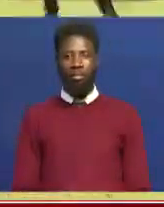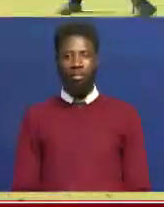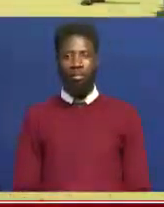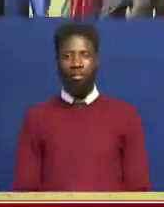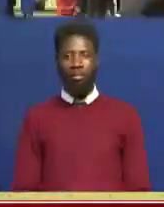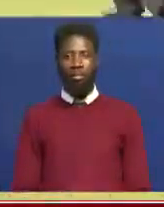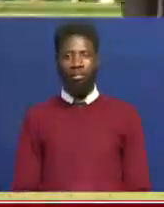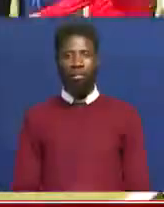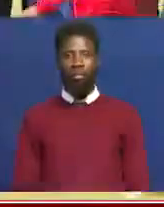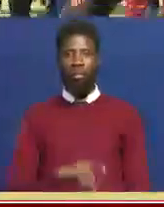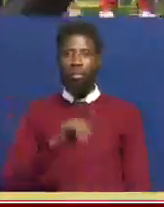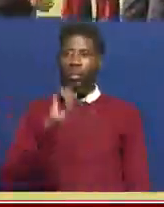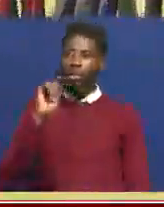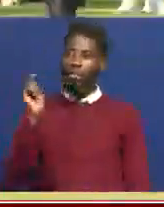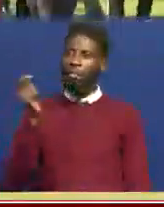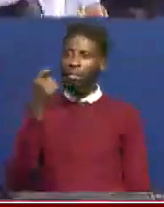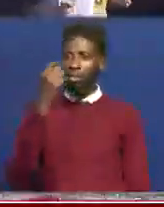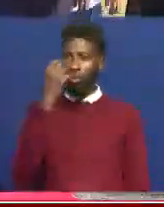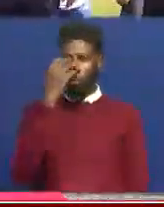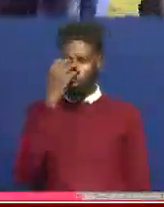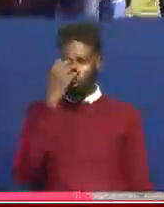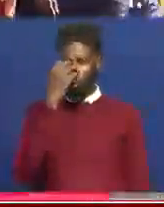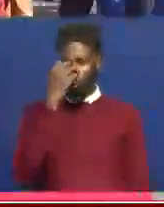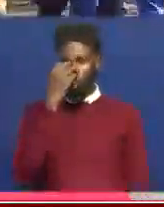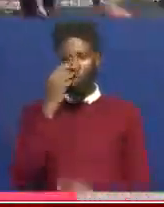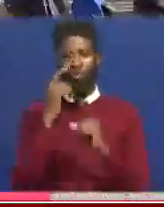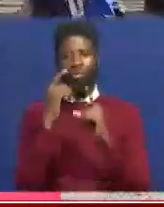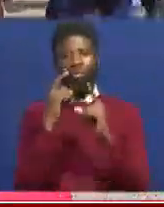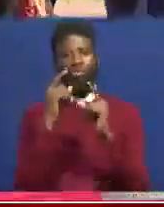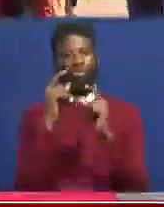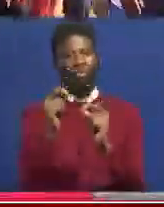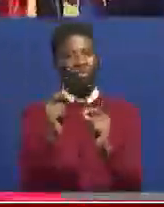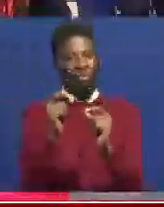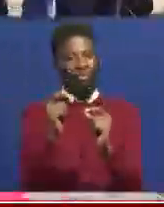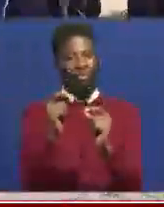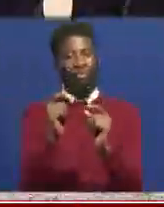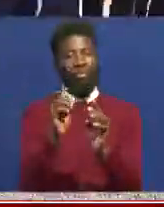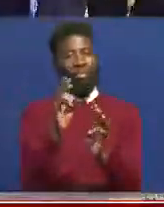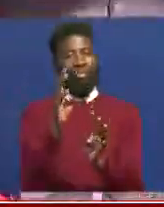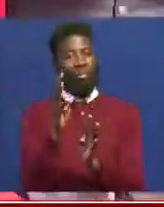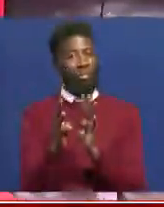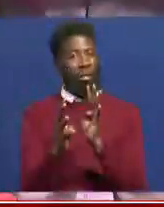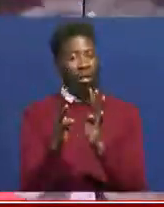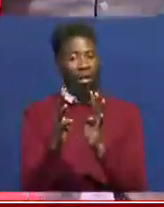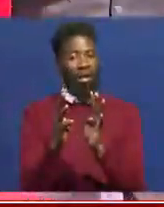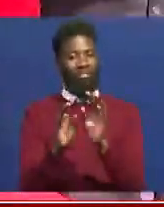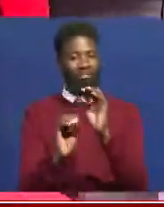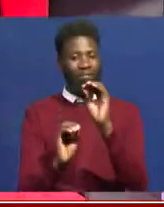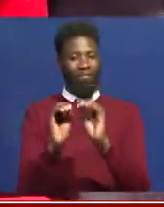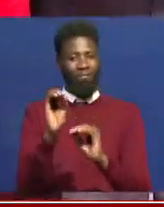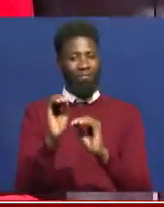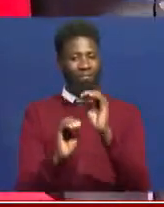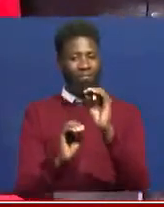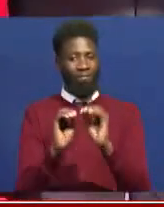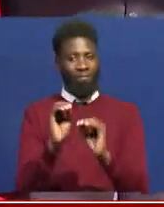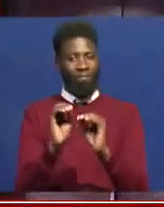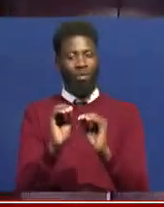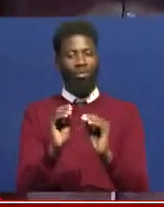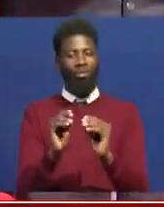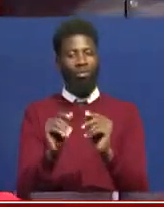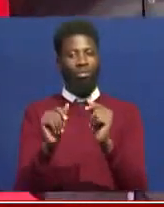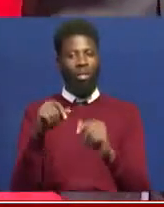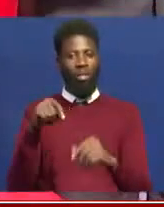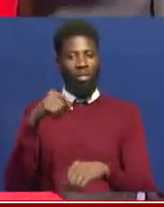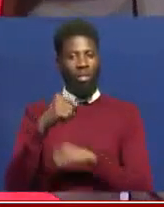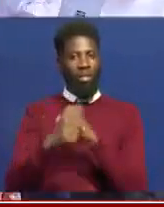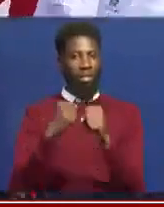Mashallah! President William Ruto revealed that the renovation at the Moi International Sports Center Kasrani will be completed by the end of the year,